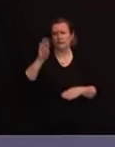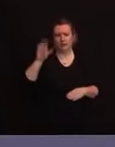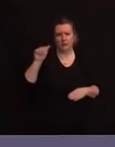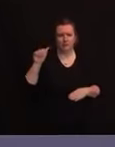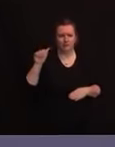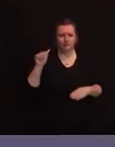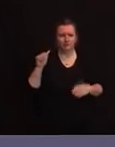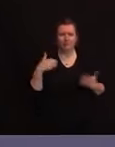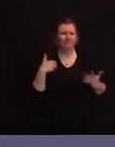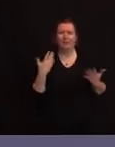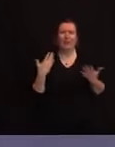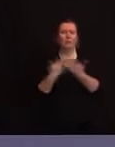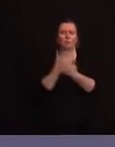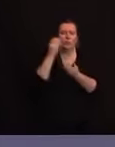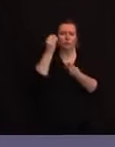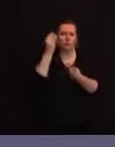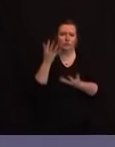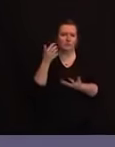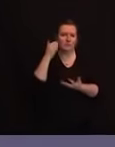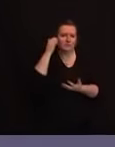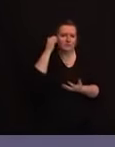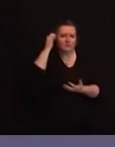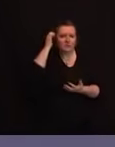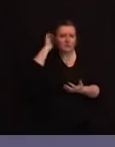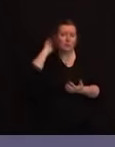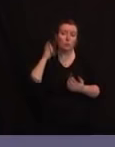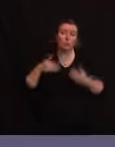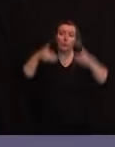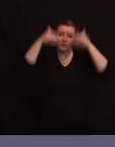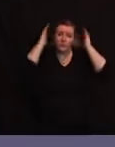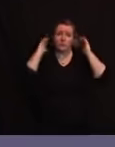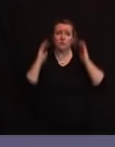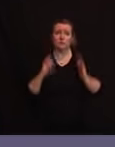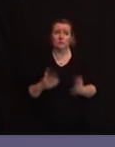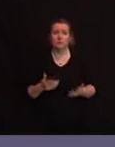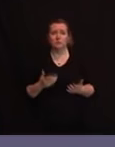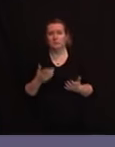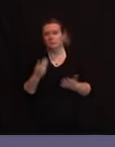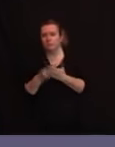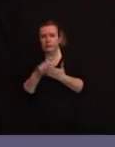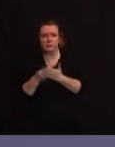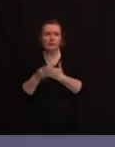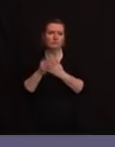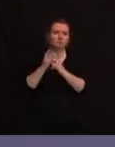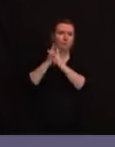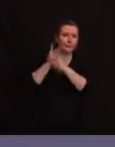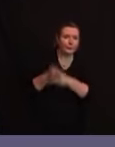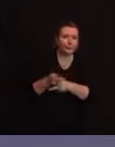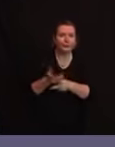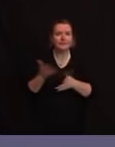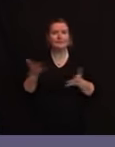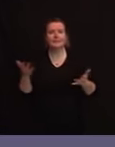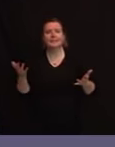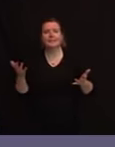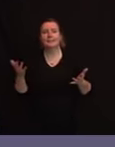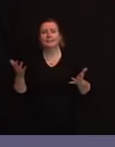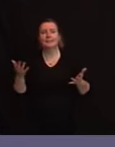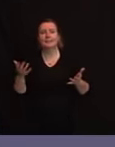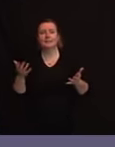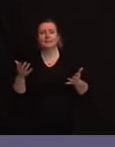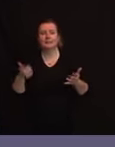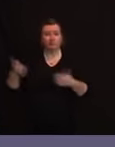been overwhelmed with demand for grants and loans. Tim Sullivan, the CEO, gave me a quick update this morning. There was